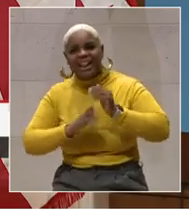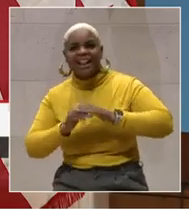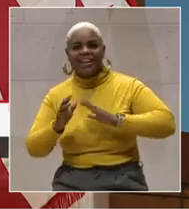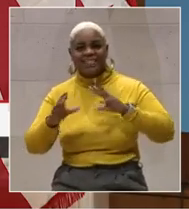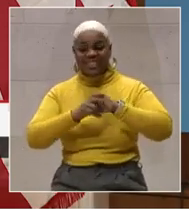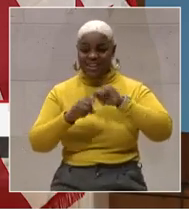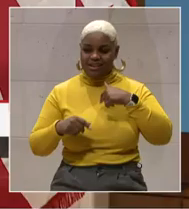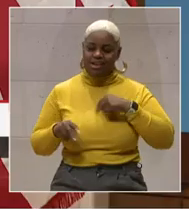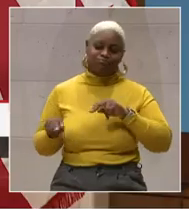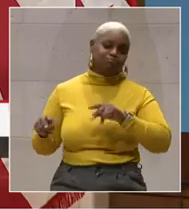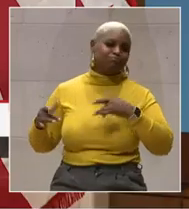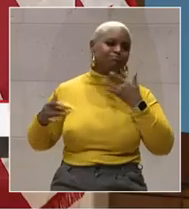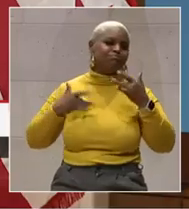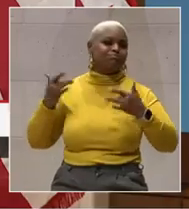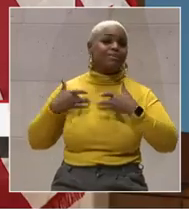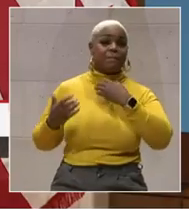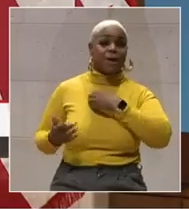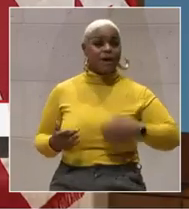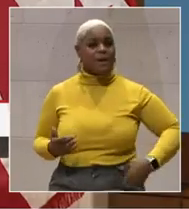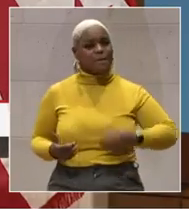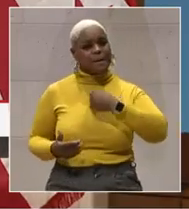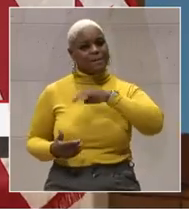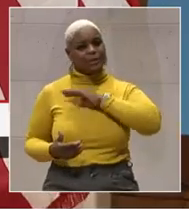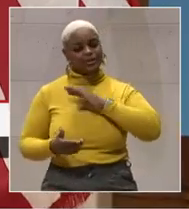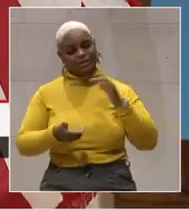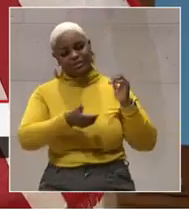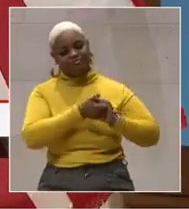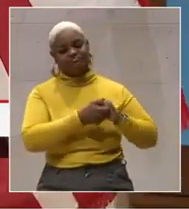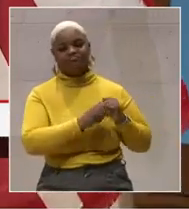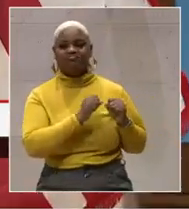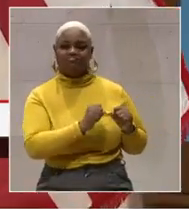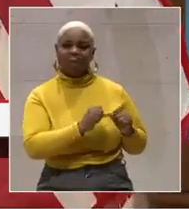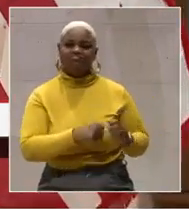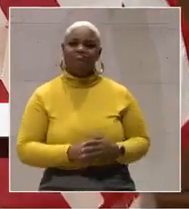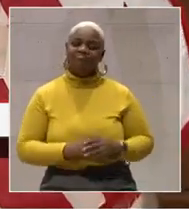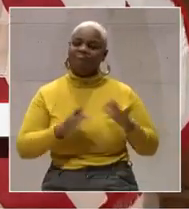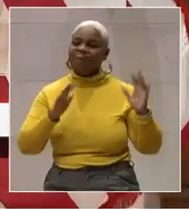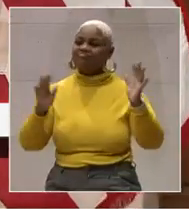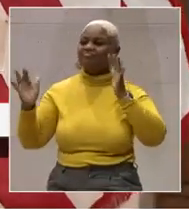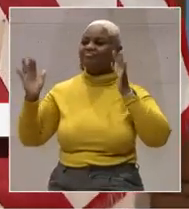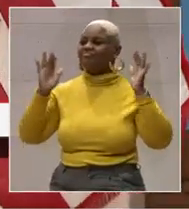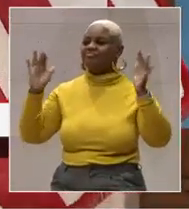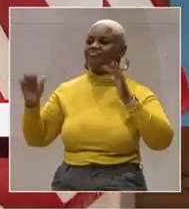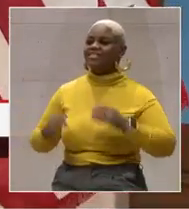be a part of that. So thank you. And I'm going to have to come to you.